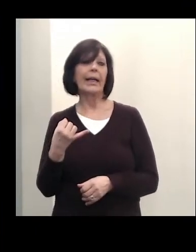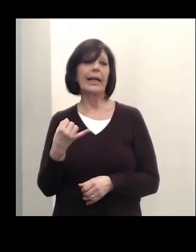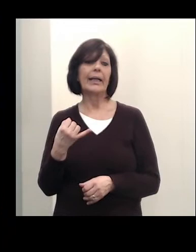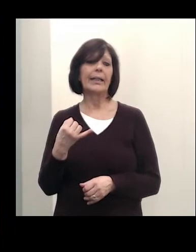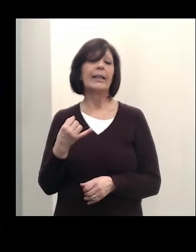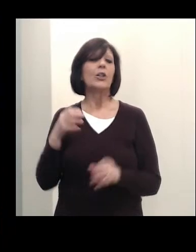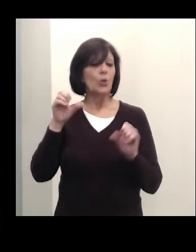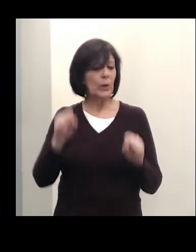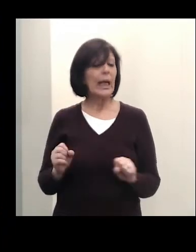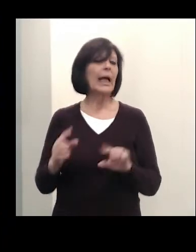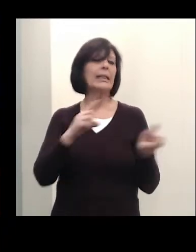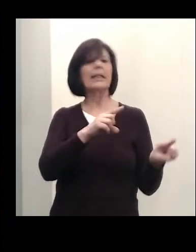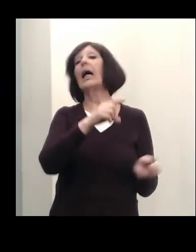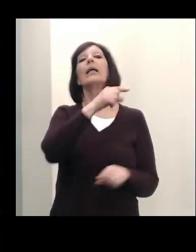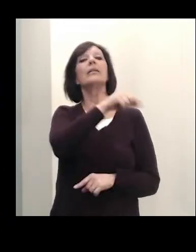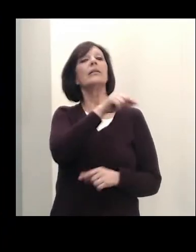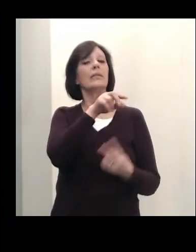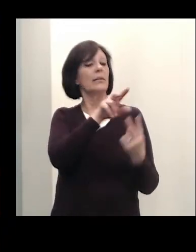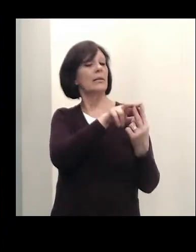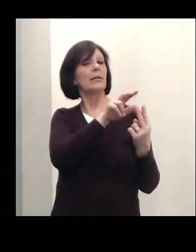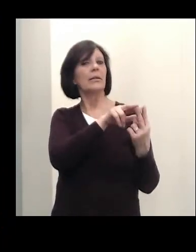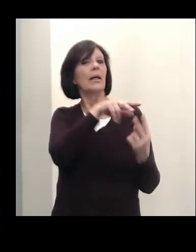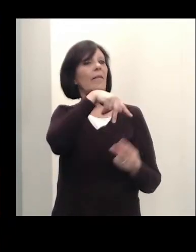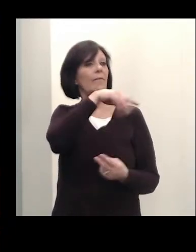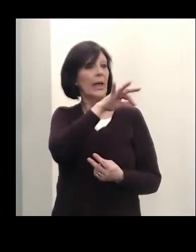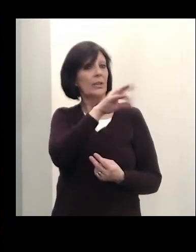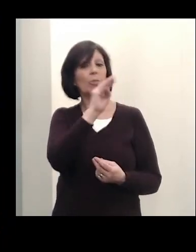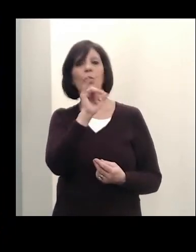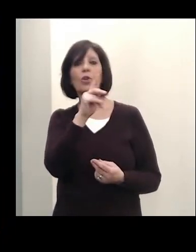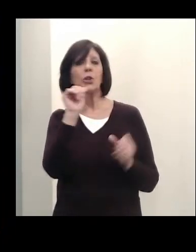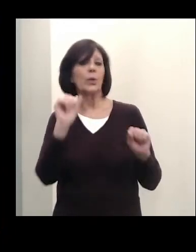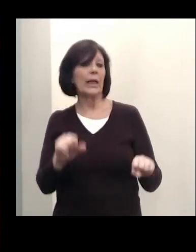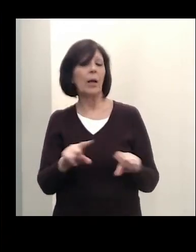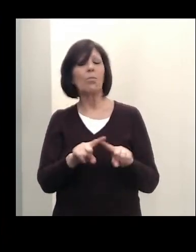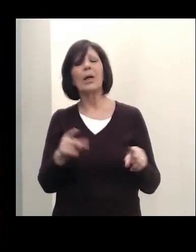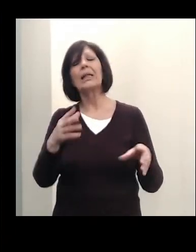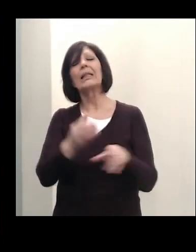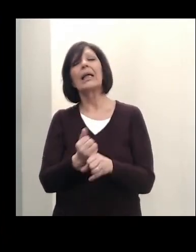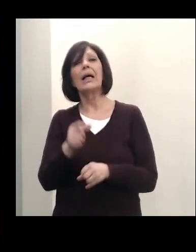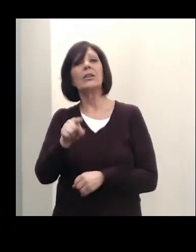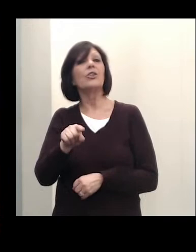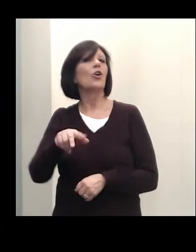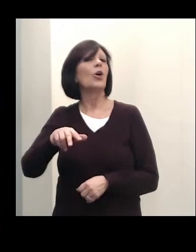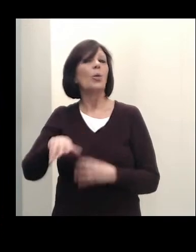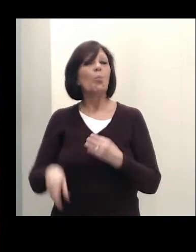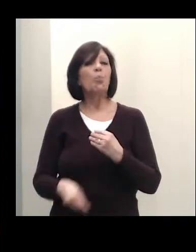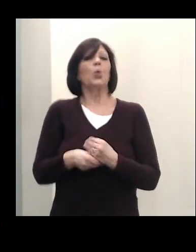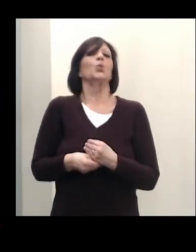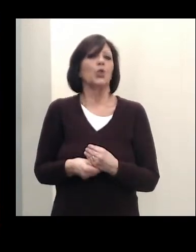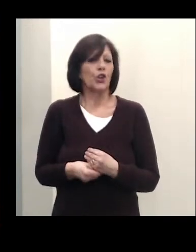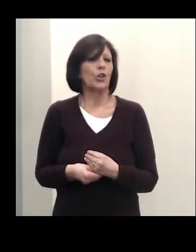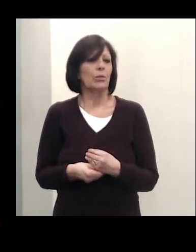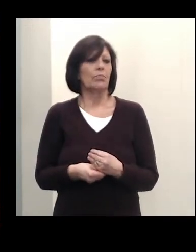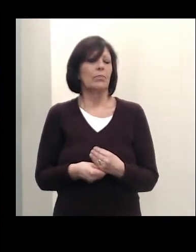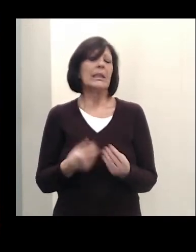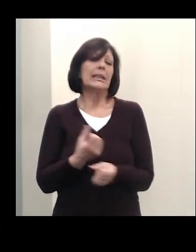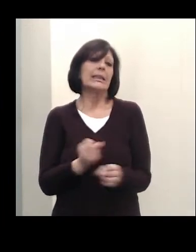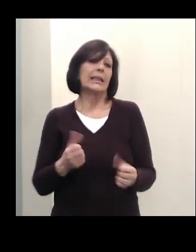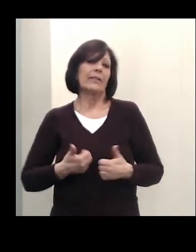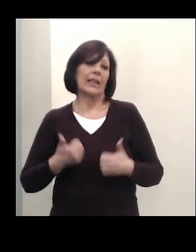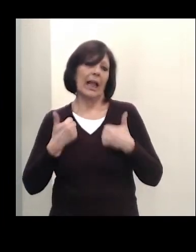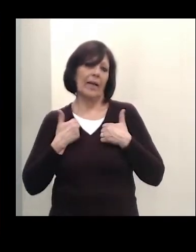vaccines, but please get a booster dose. Whatever you do, it's very, very important. We know it saves lives.